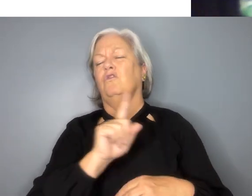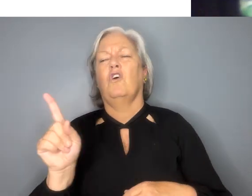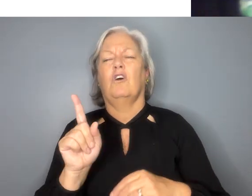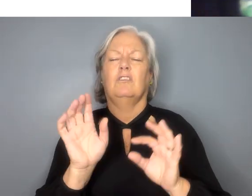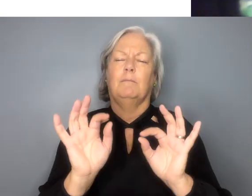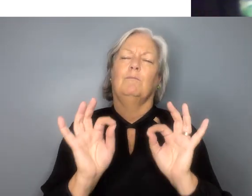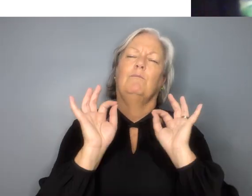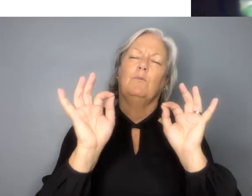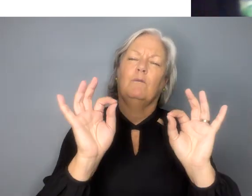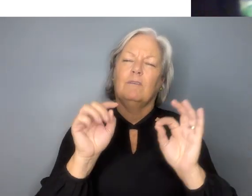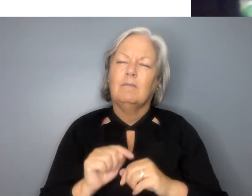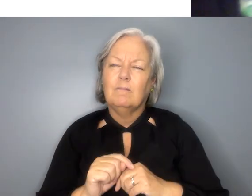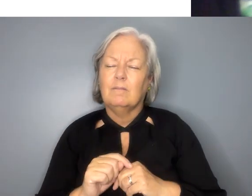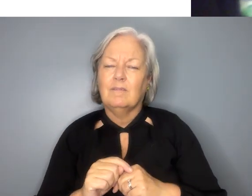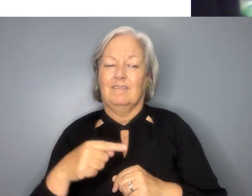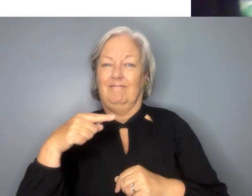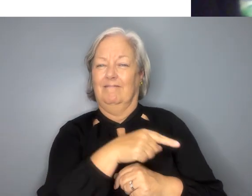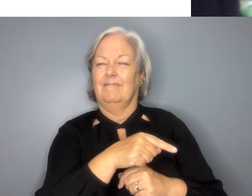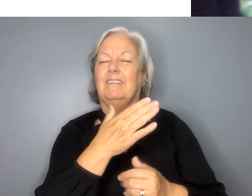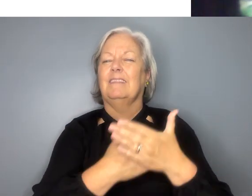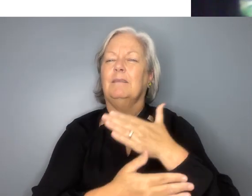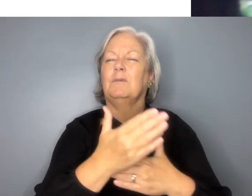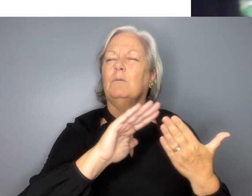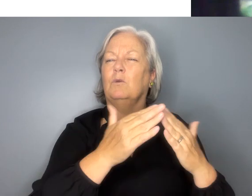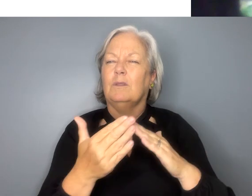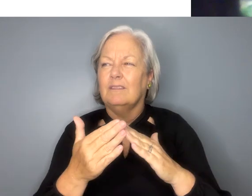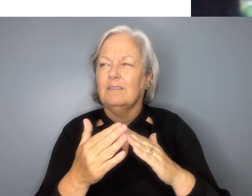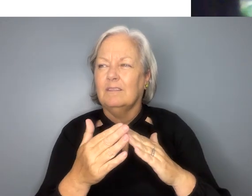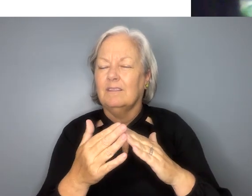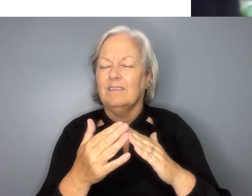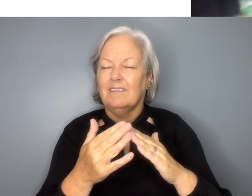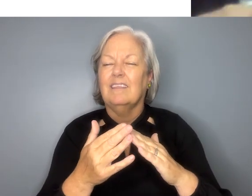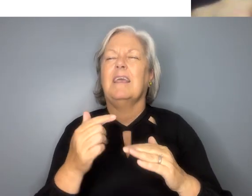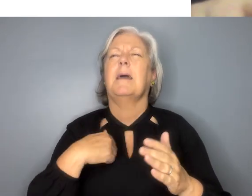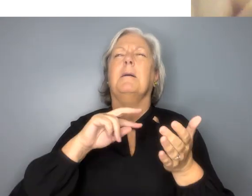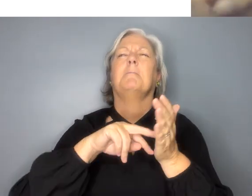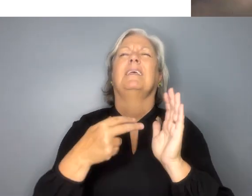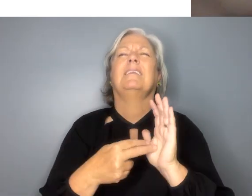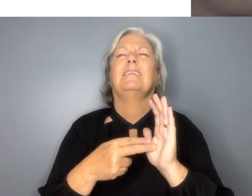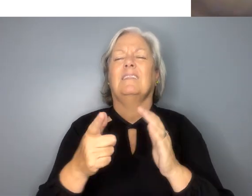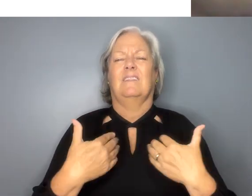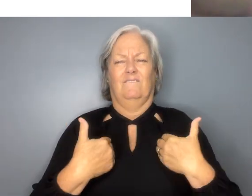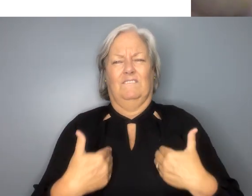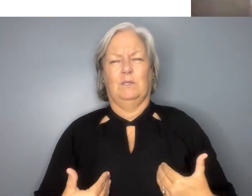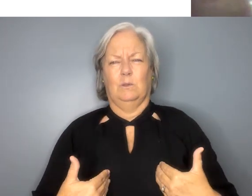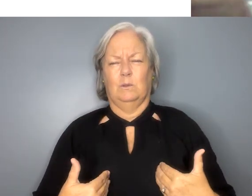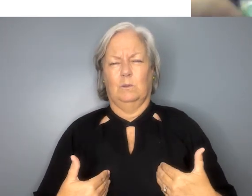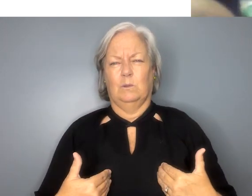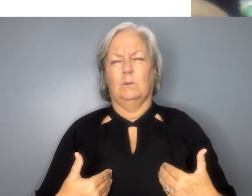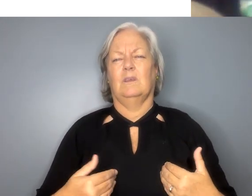imperfection within the disability community in the physical sense and from